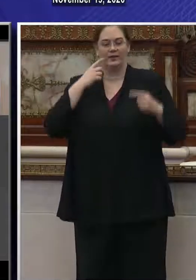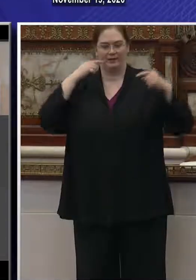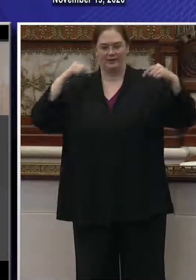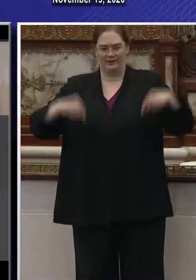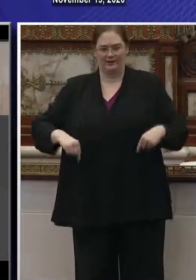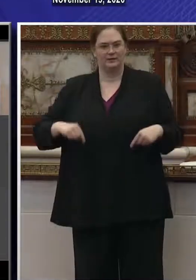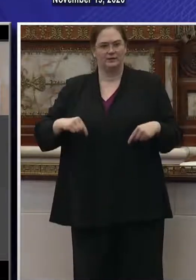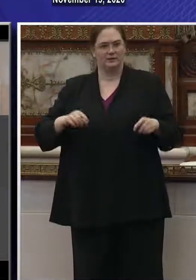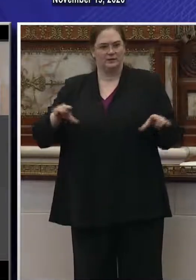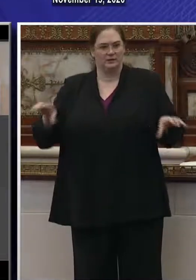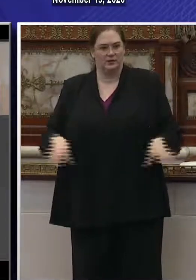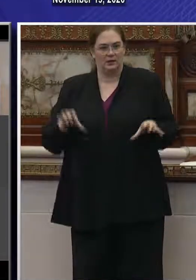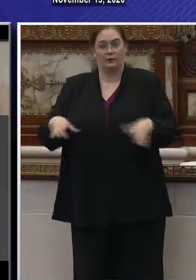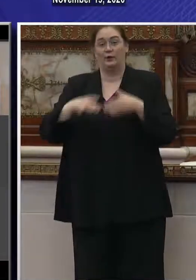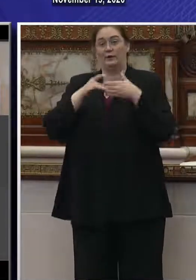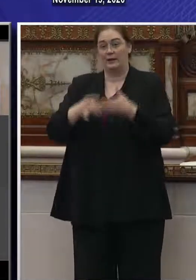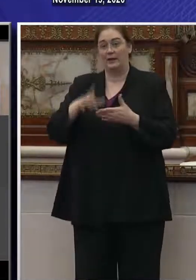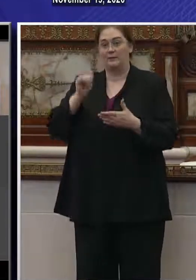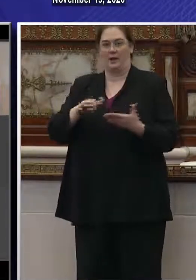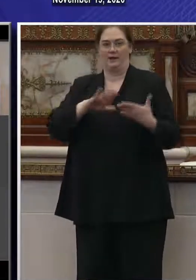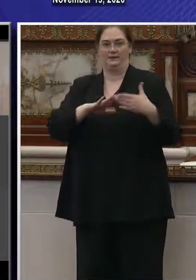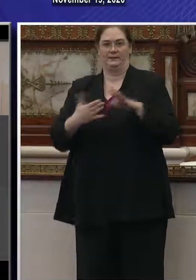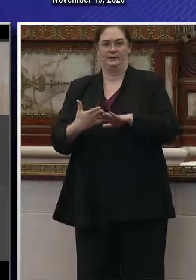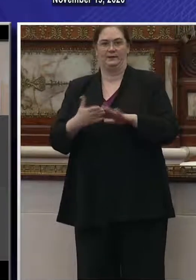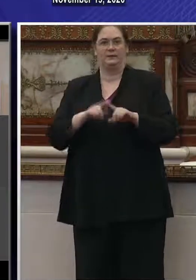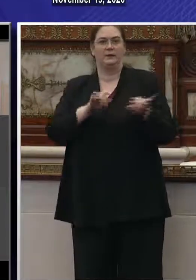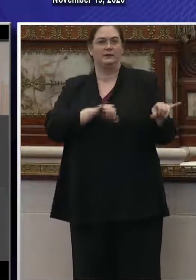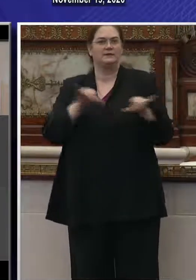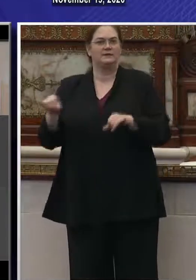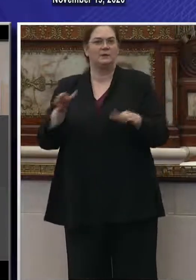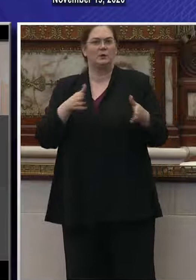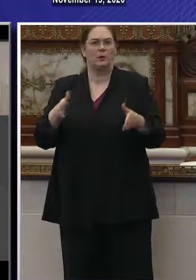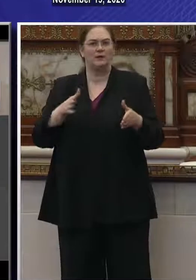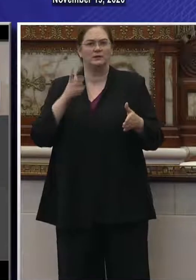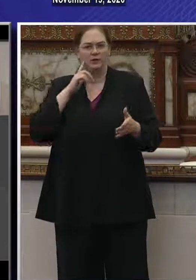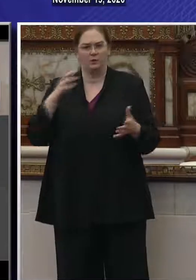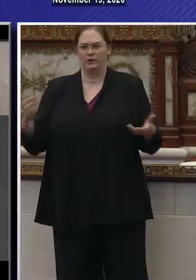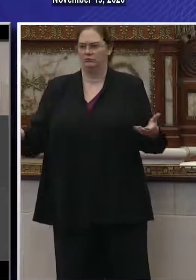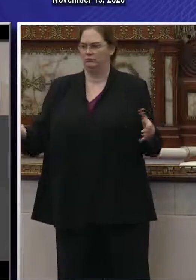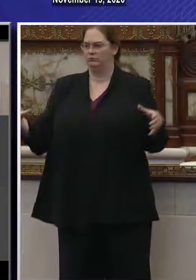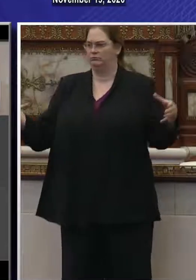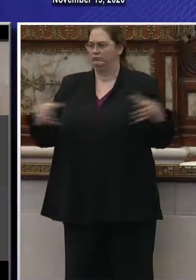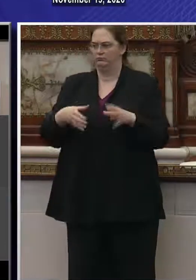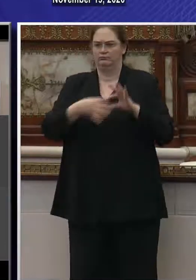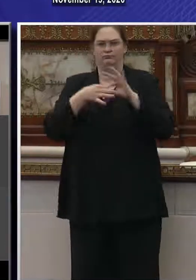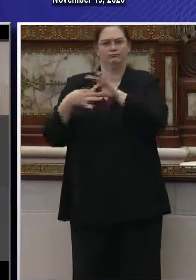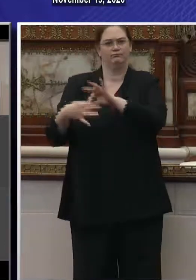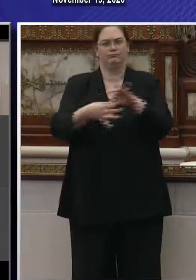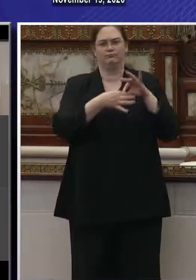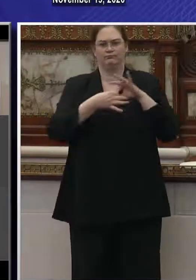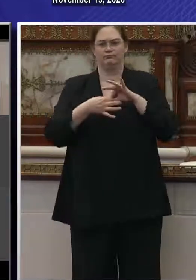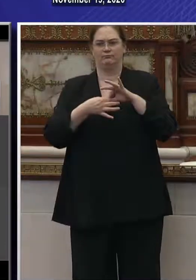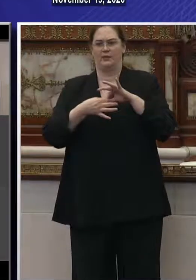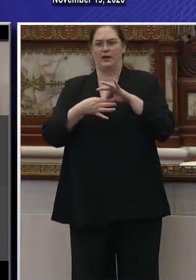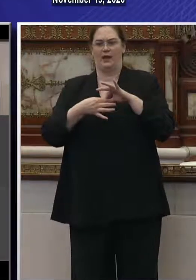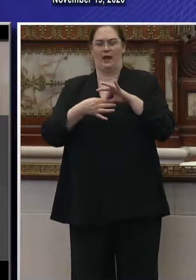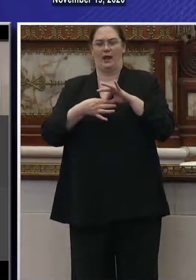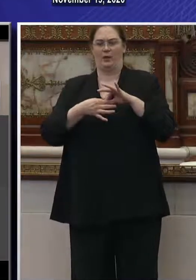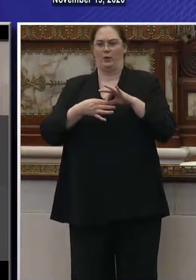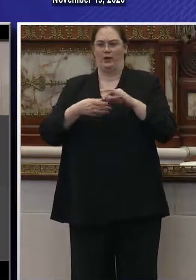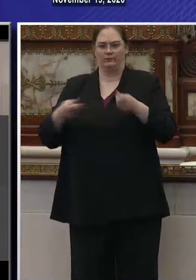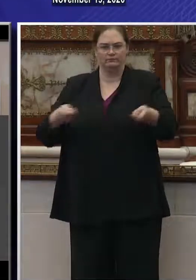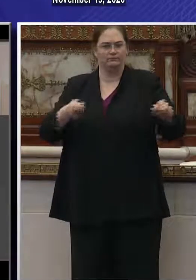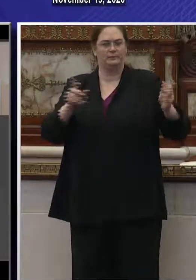grassroots effort led by the city, but in similar ways to how we came together as a city and voted in huge